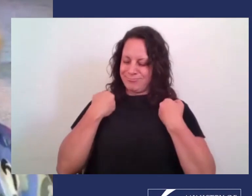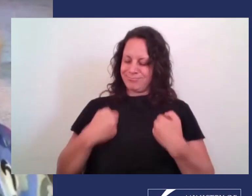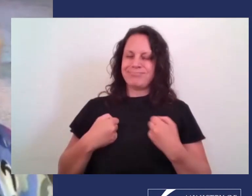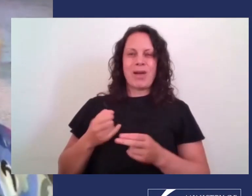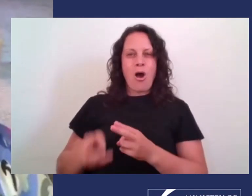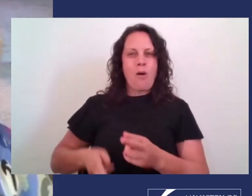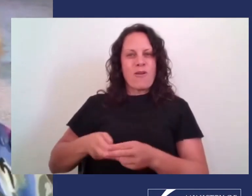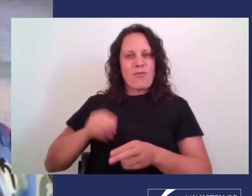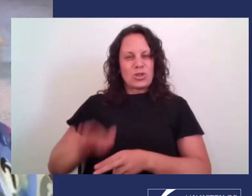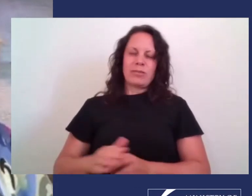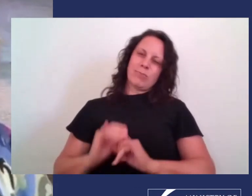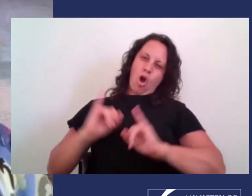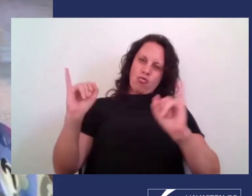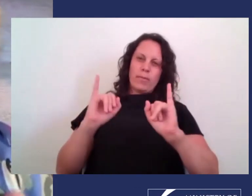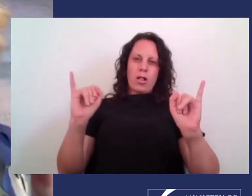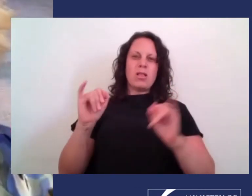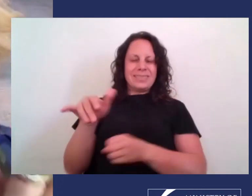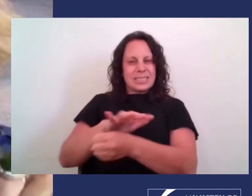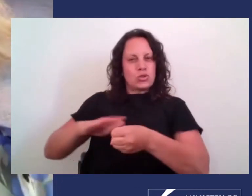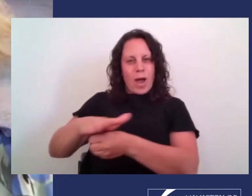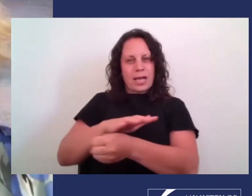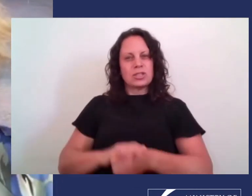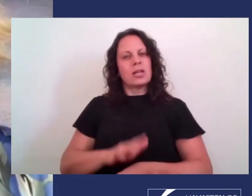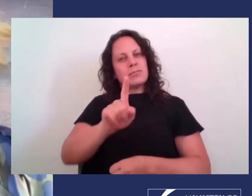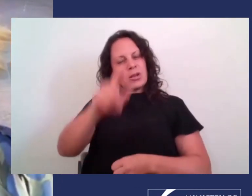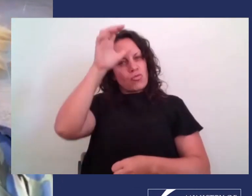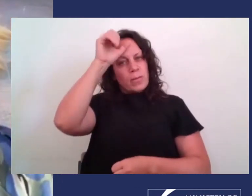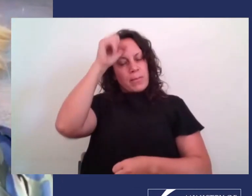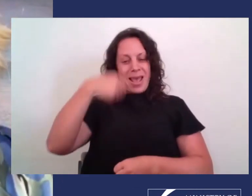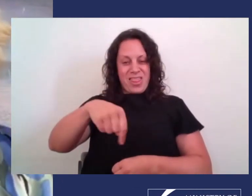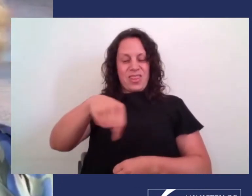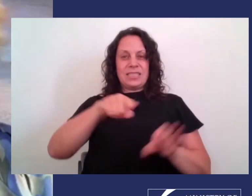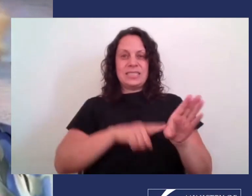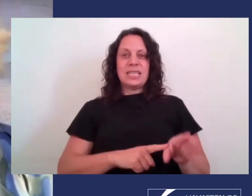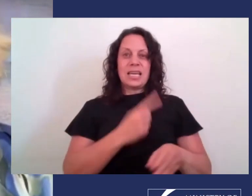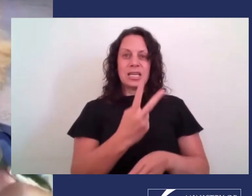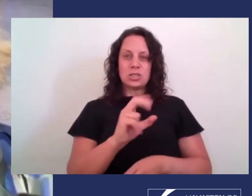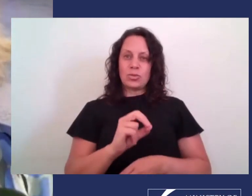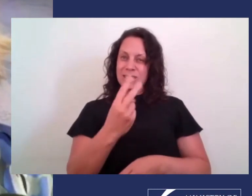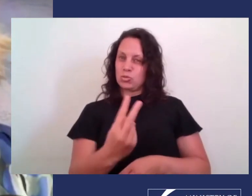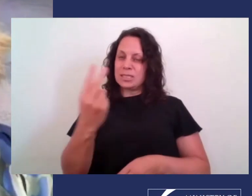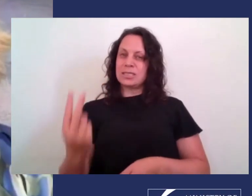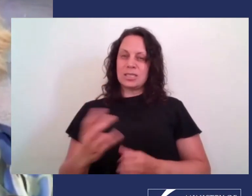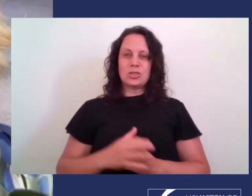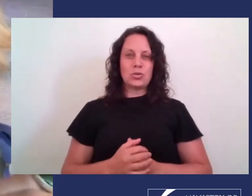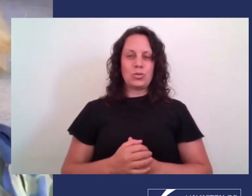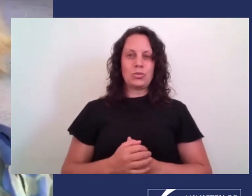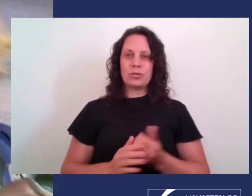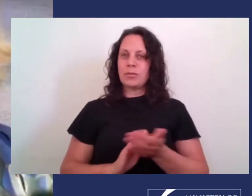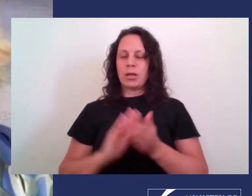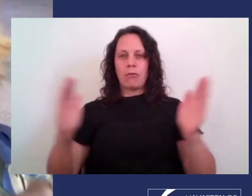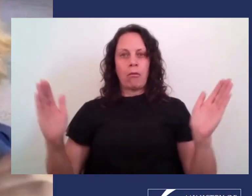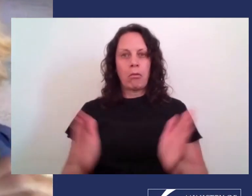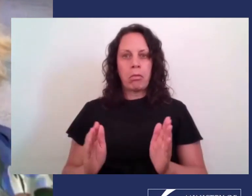is horrible at any time. But think of it this year, 2022. Few, if any, visitors,